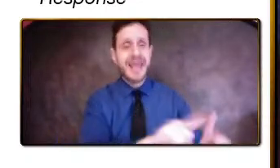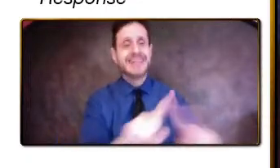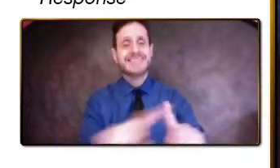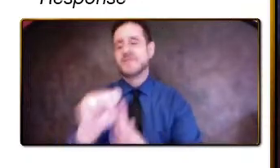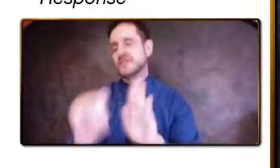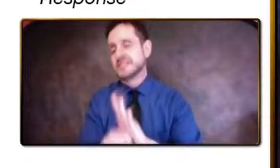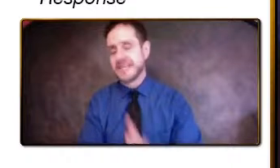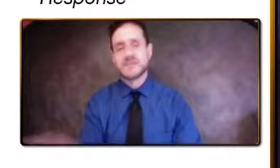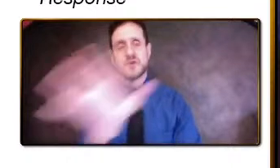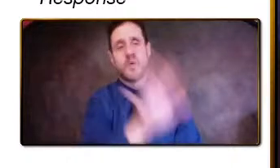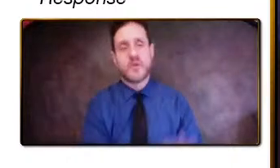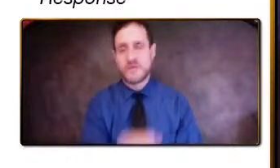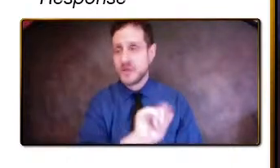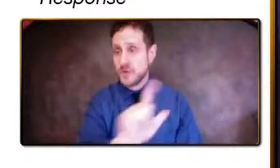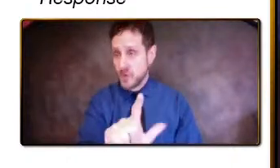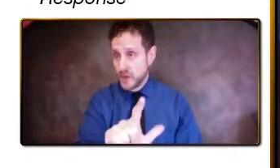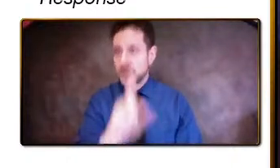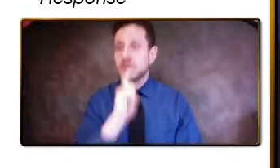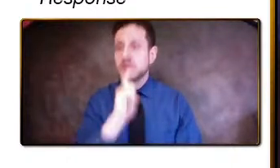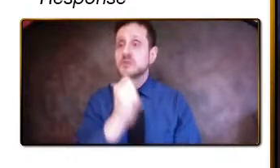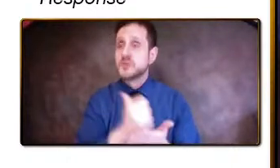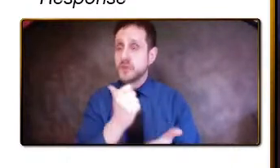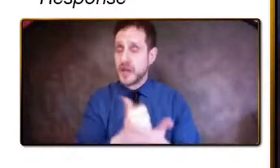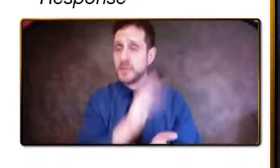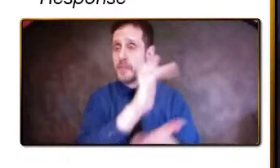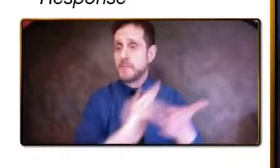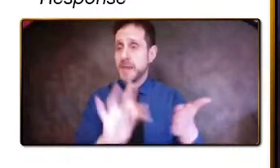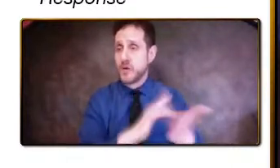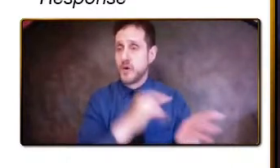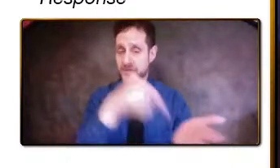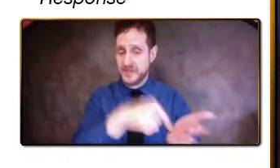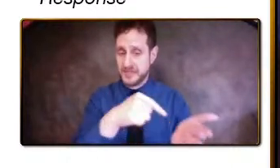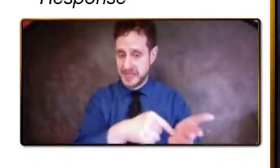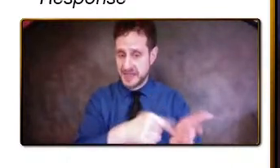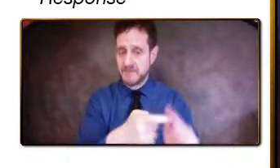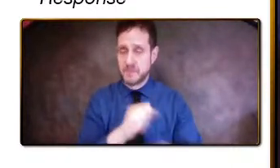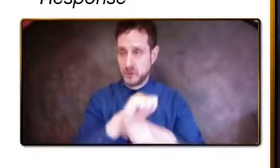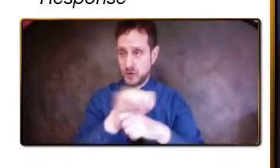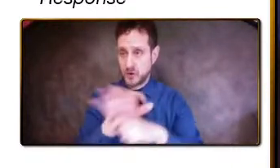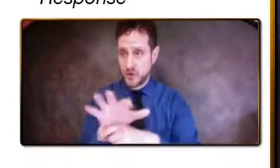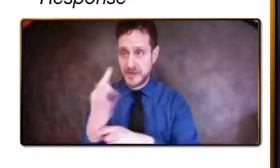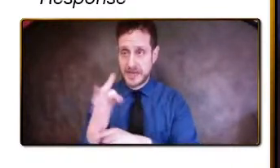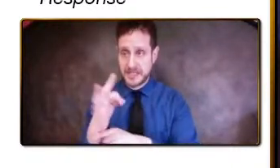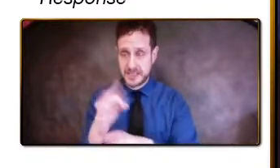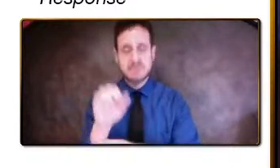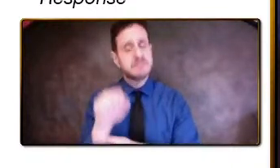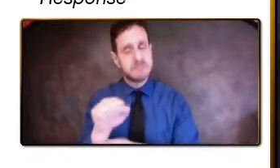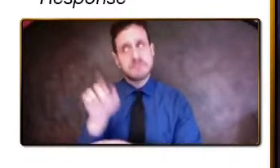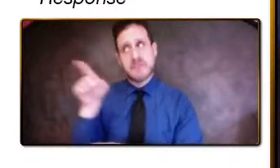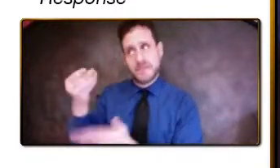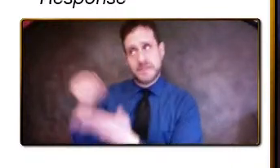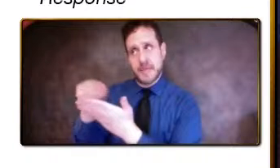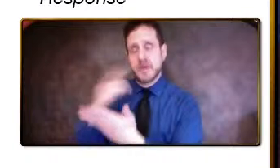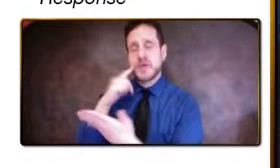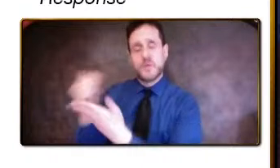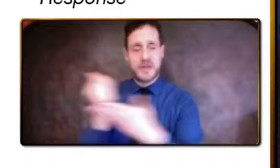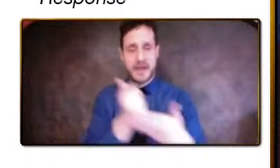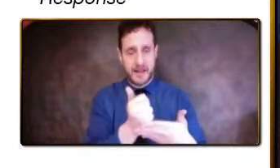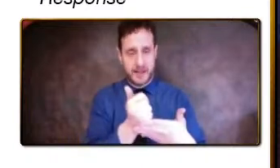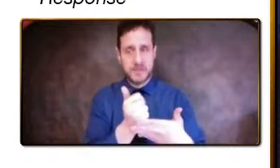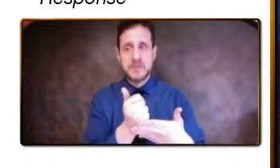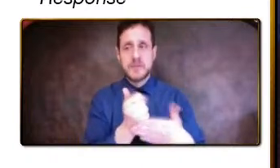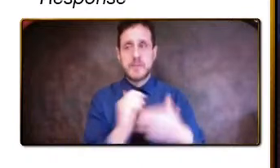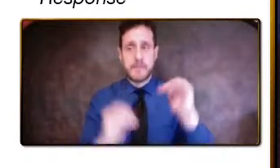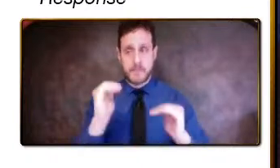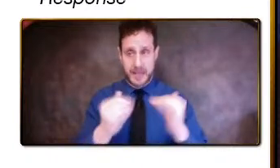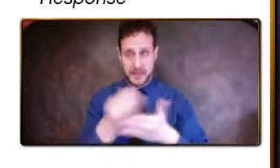filling the hole that was left by the loss of revenues from COVID-19. So yes, it will be helpful to our budget in the fiscal